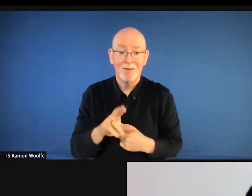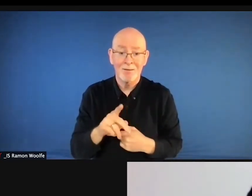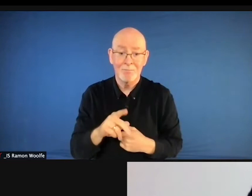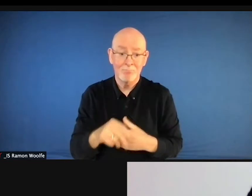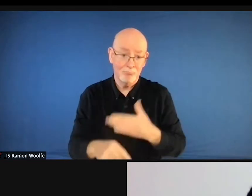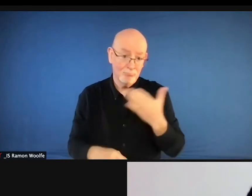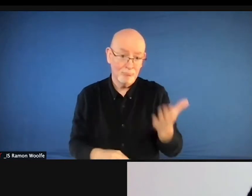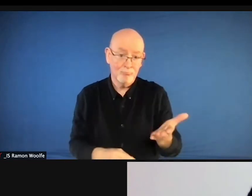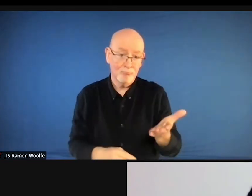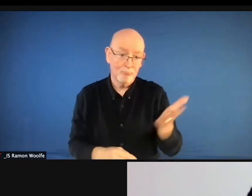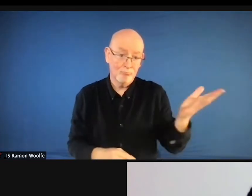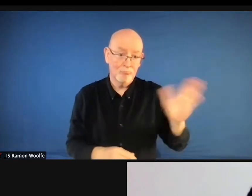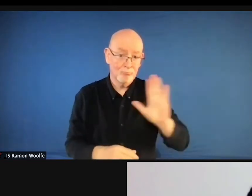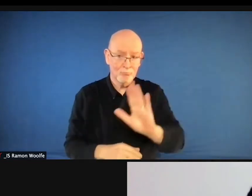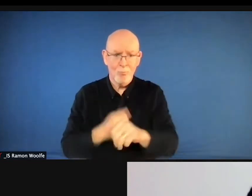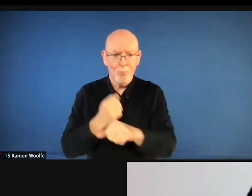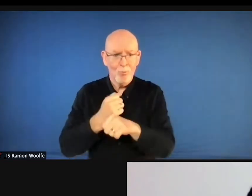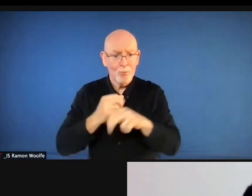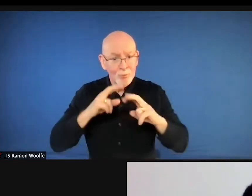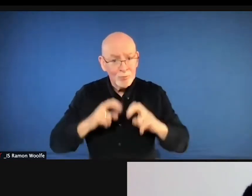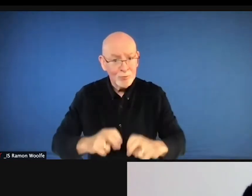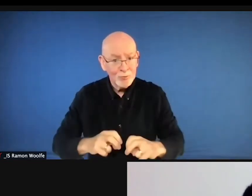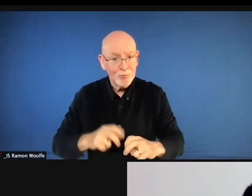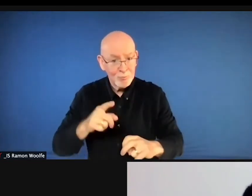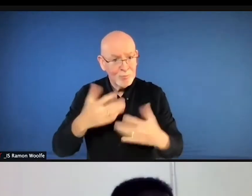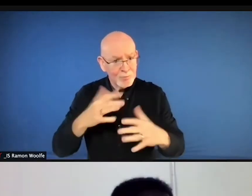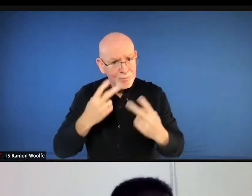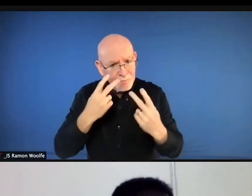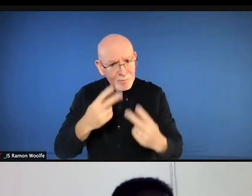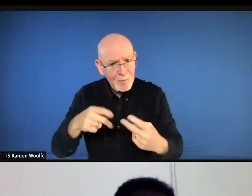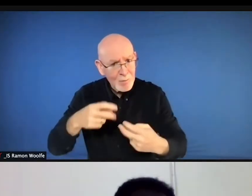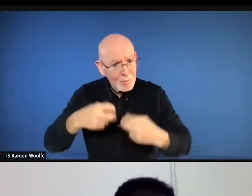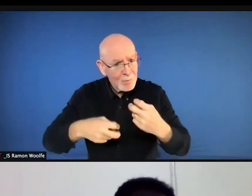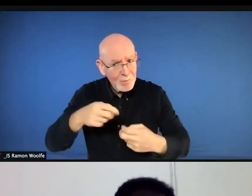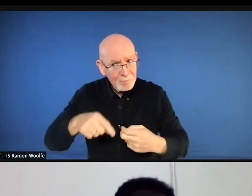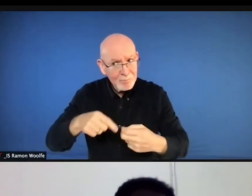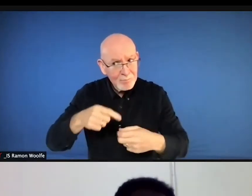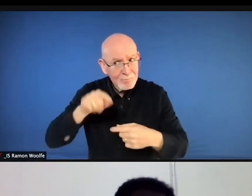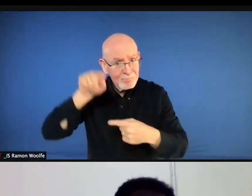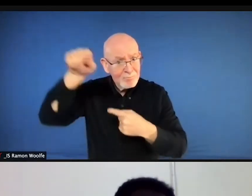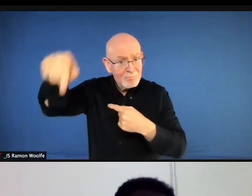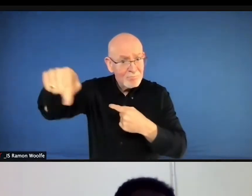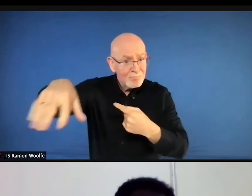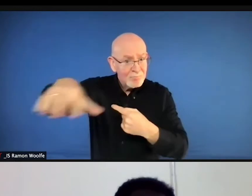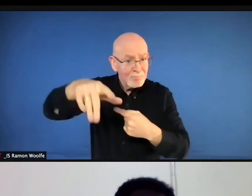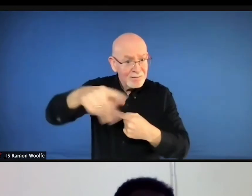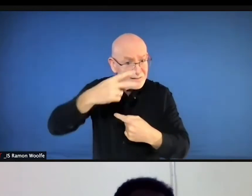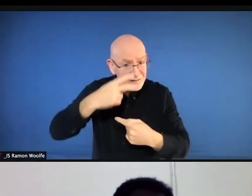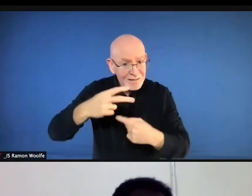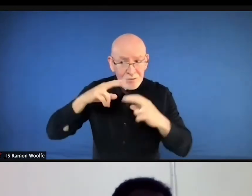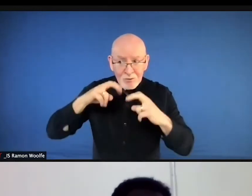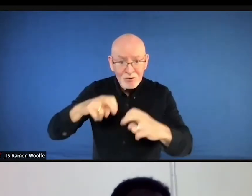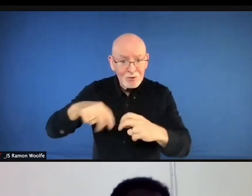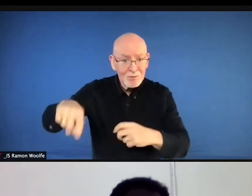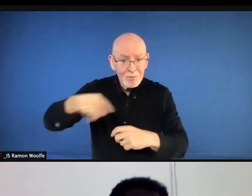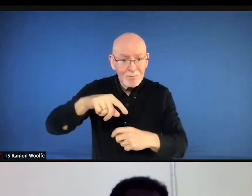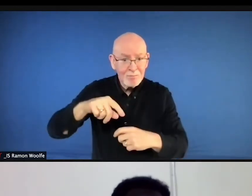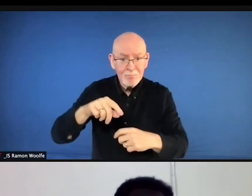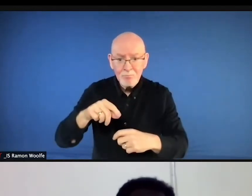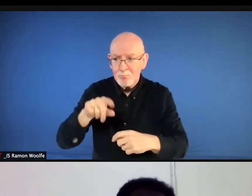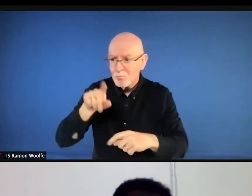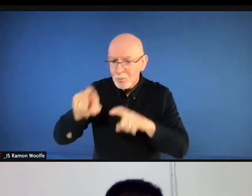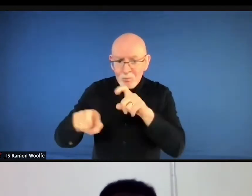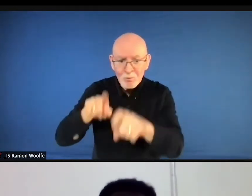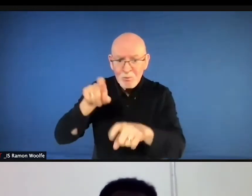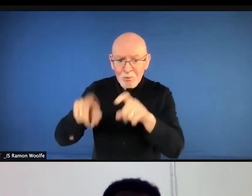be a problem actually in practice? Have you seen researchers making questionable ethical choices in how they